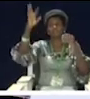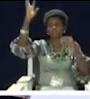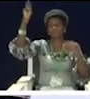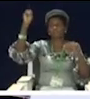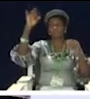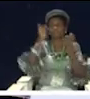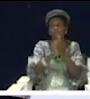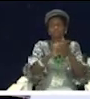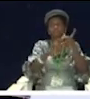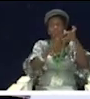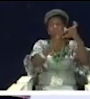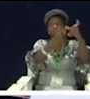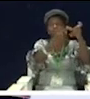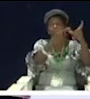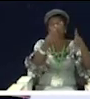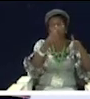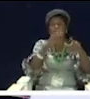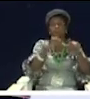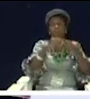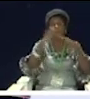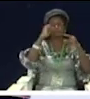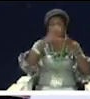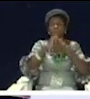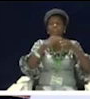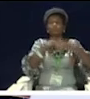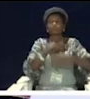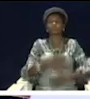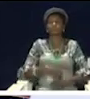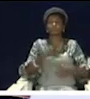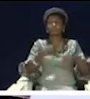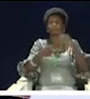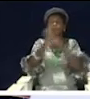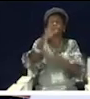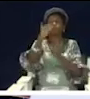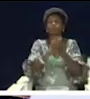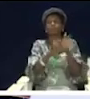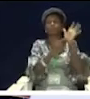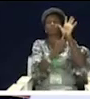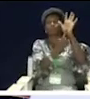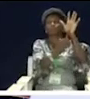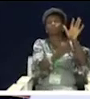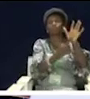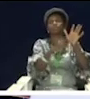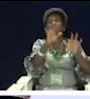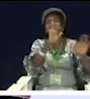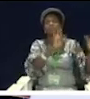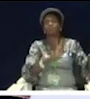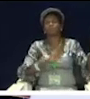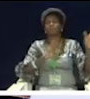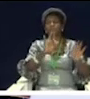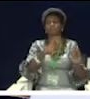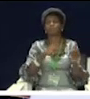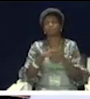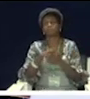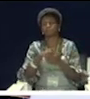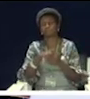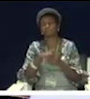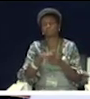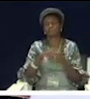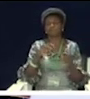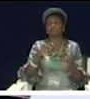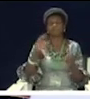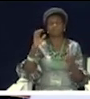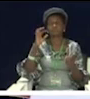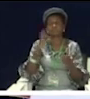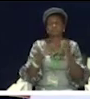runneth, nor of him that willeth, but of God that showeth mercy. He had asked you to